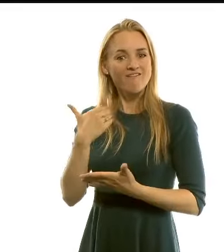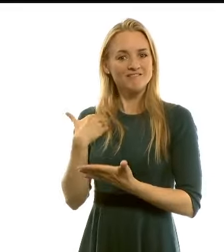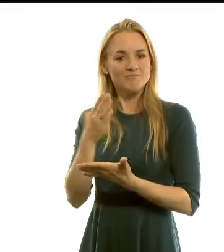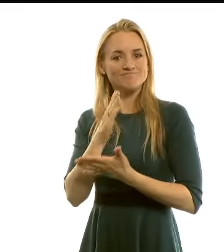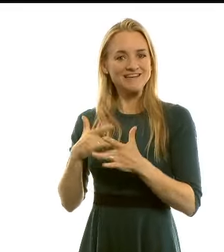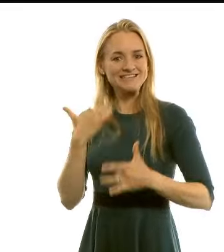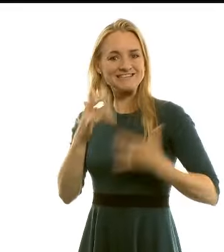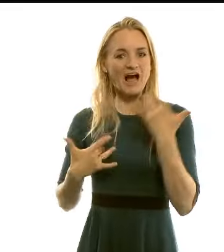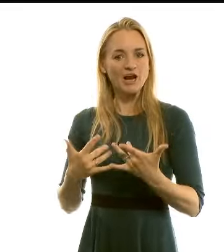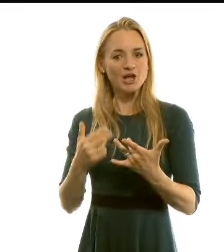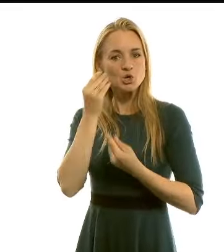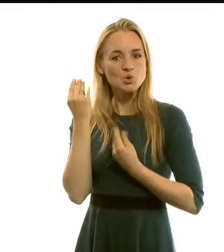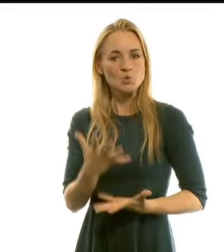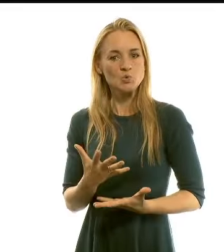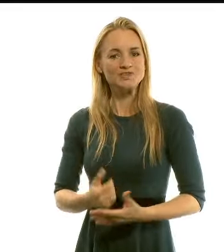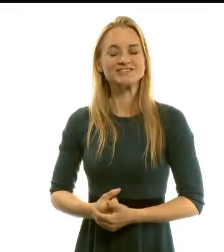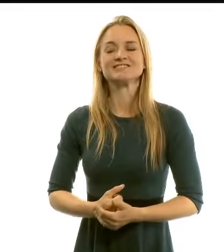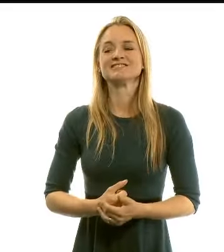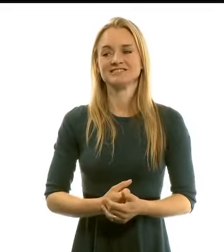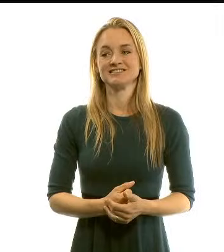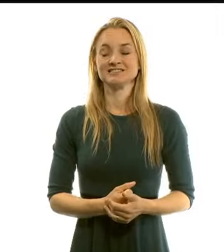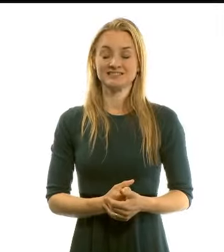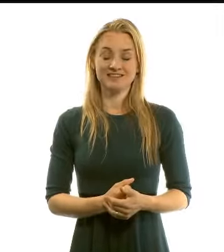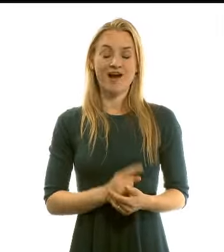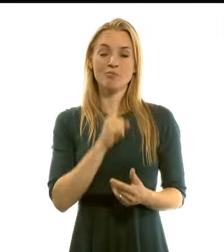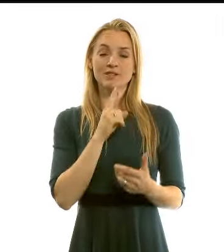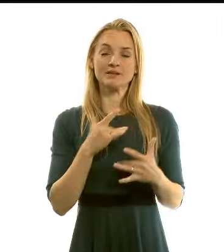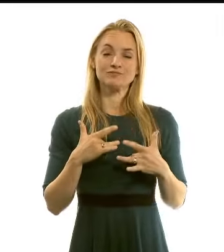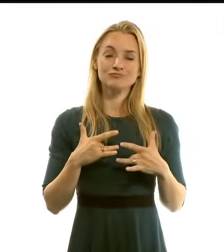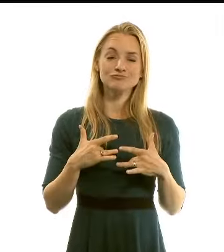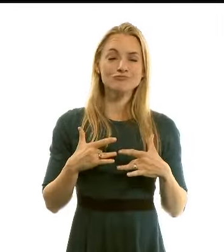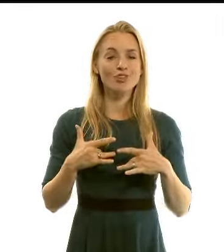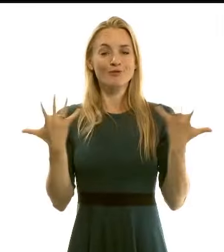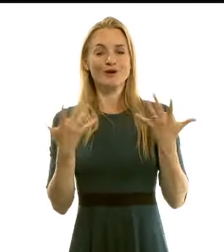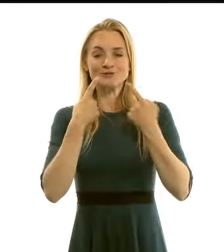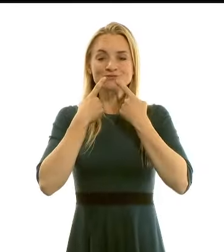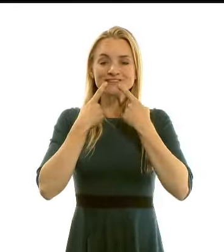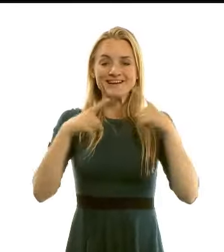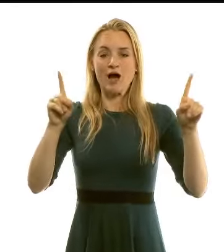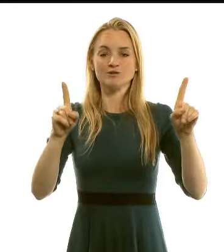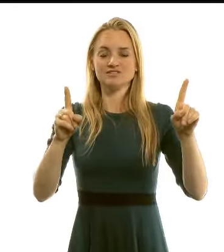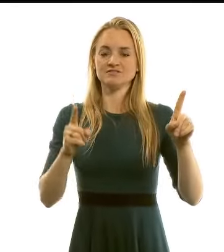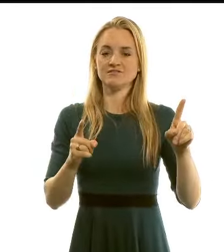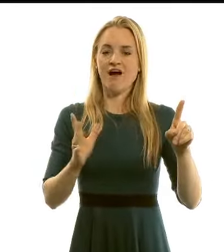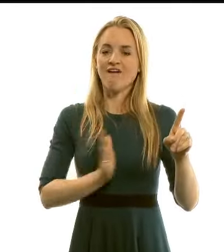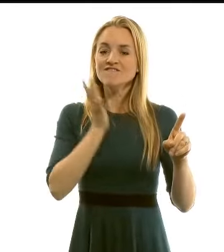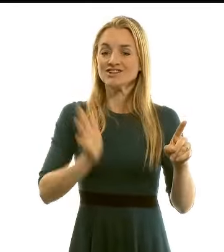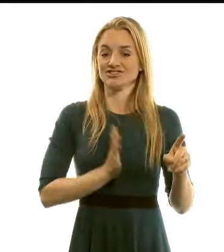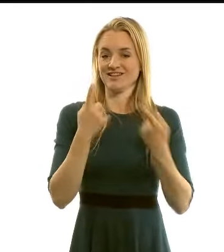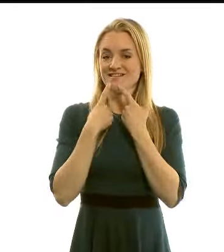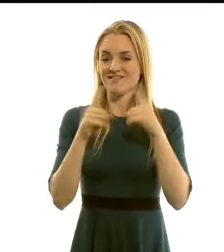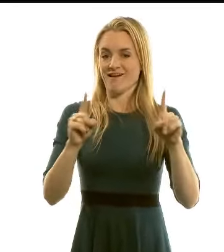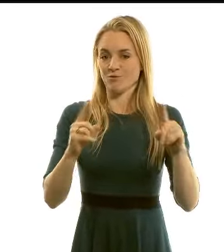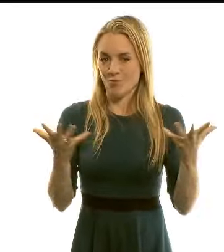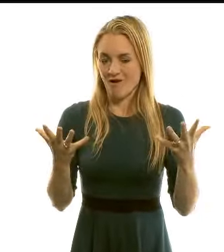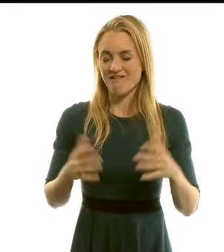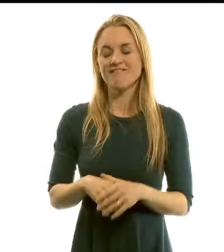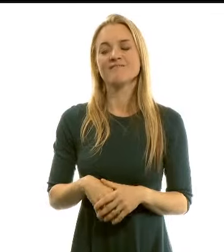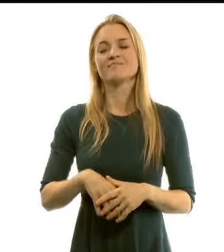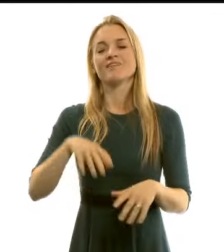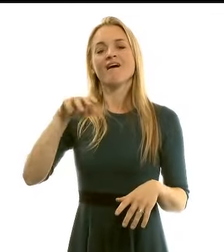us. Well, I am thrilled to be able to announce officially that Avatar